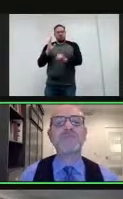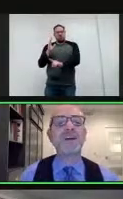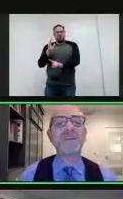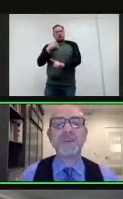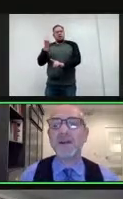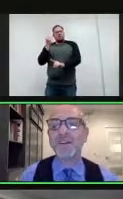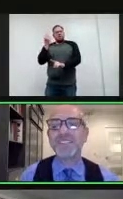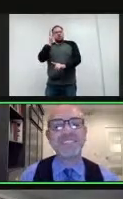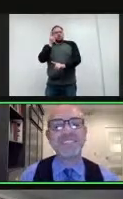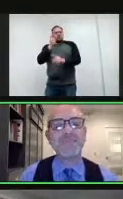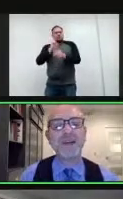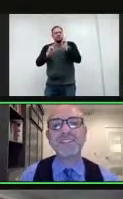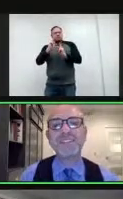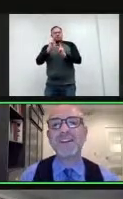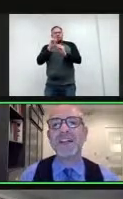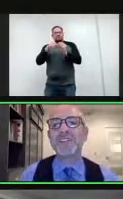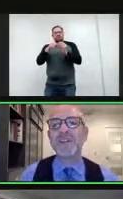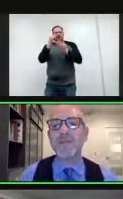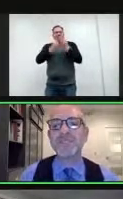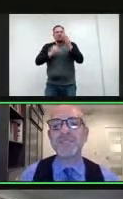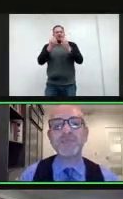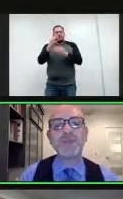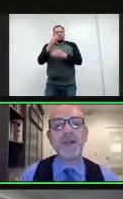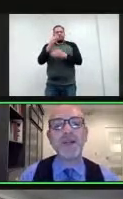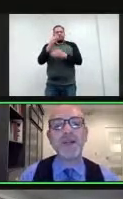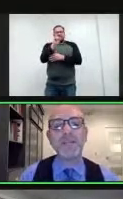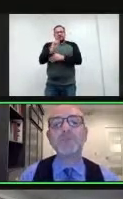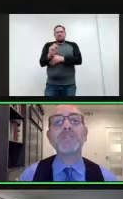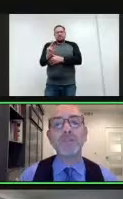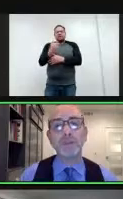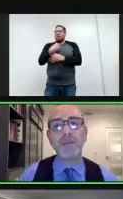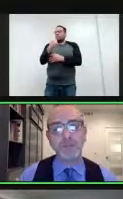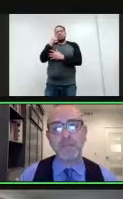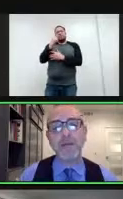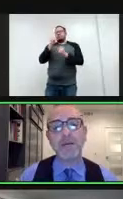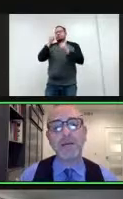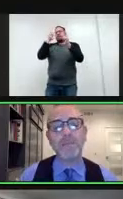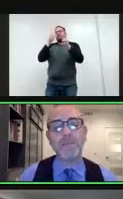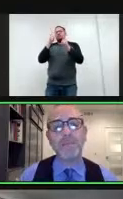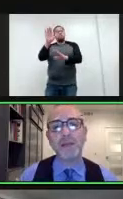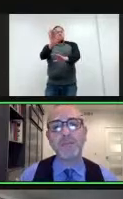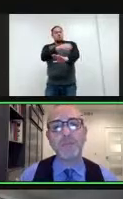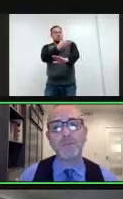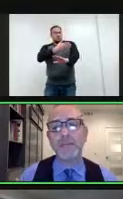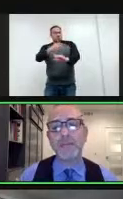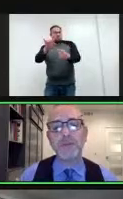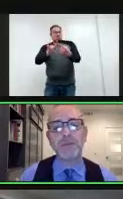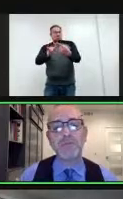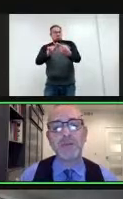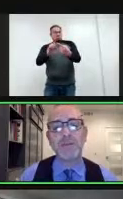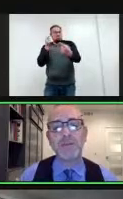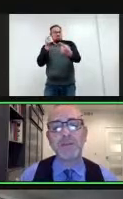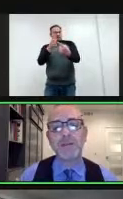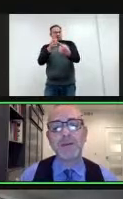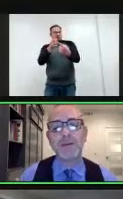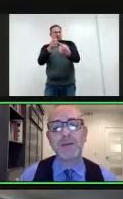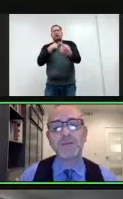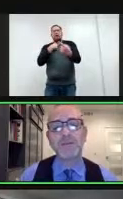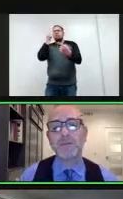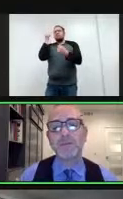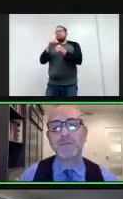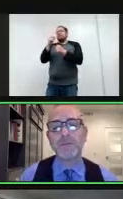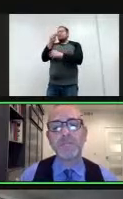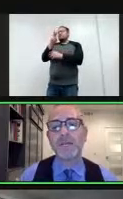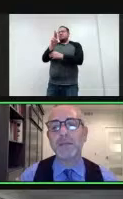I always heard people talk about the arts in Salem-Keizer. So I wasn't surprised, and particularly music. I remember being an HR director,